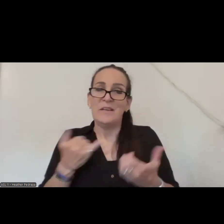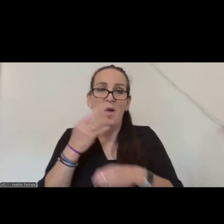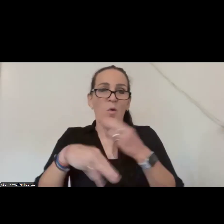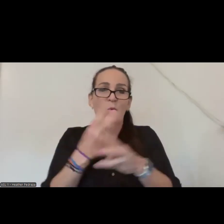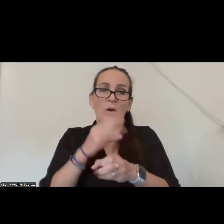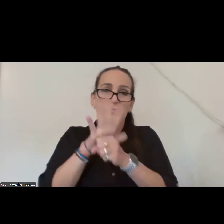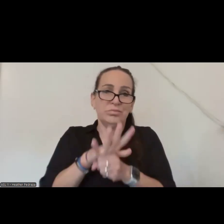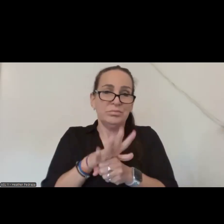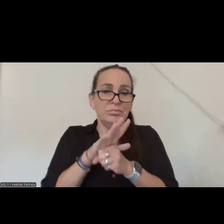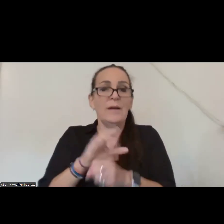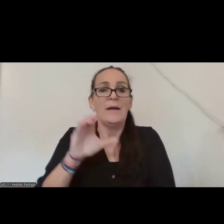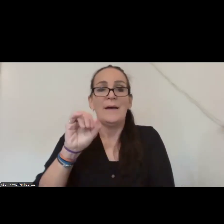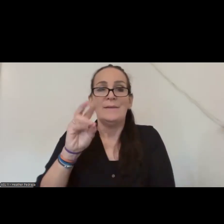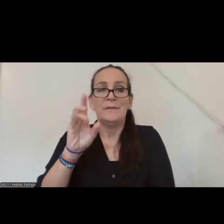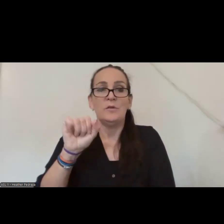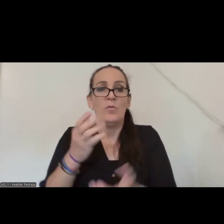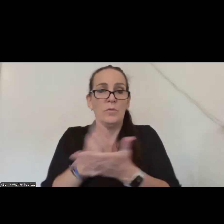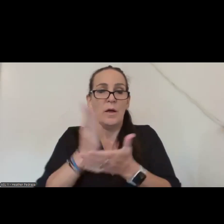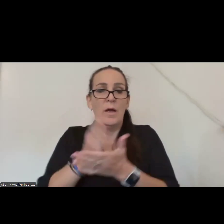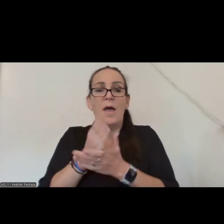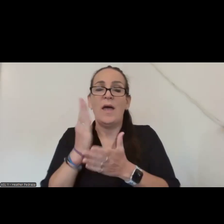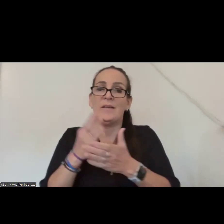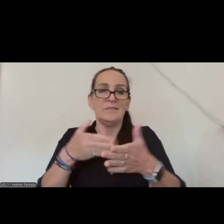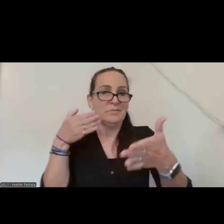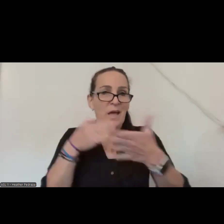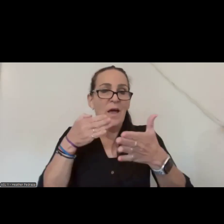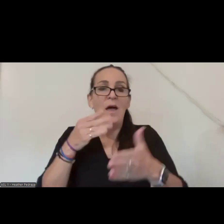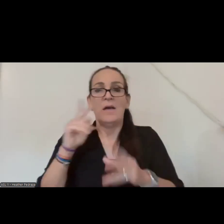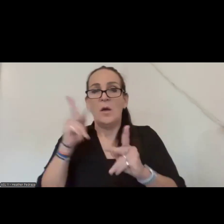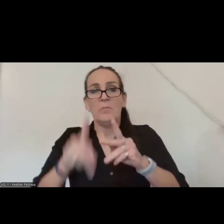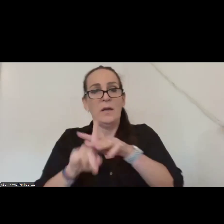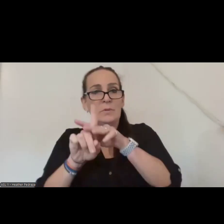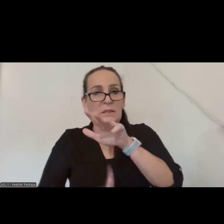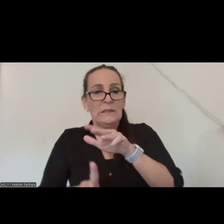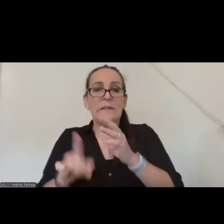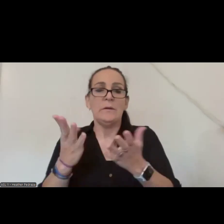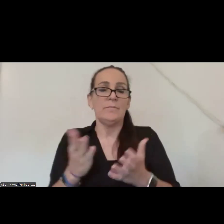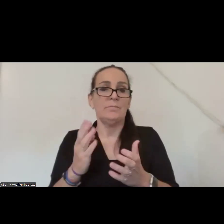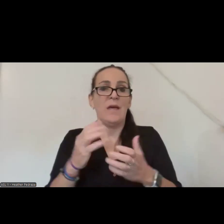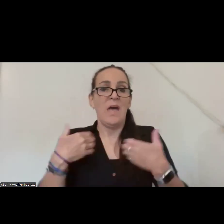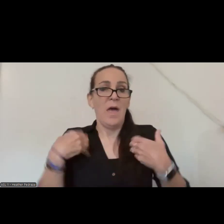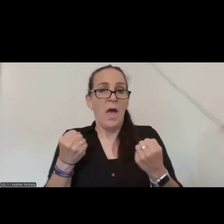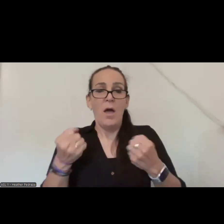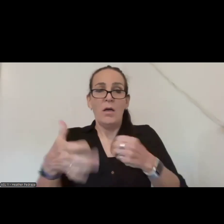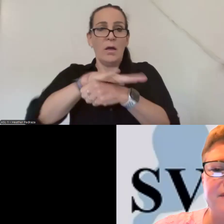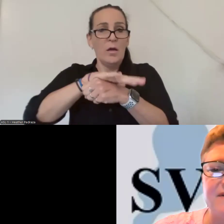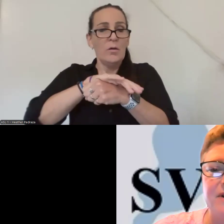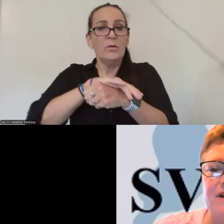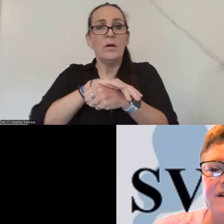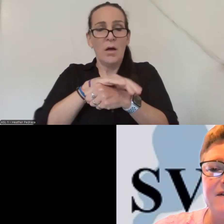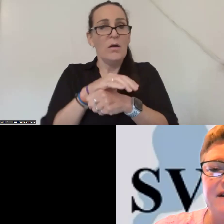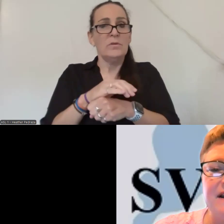being violated, due process ignored, people disappeared, health coverage for low-income families and persons